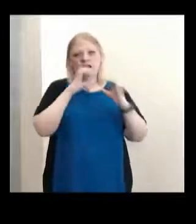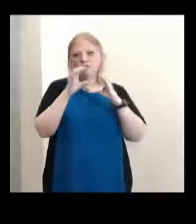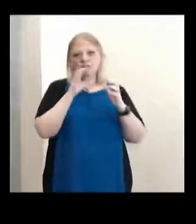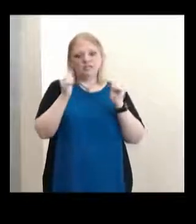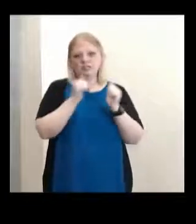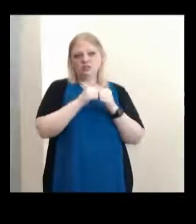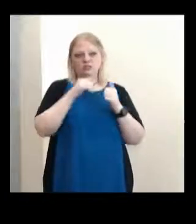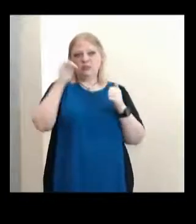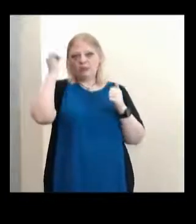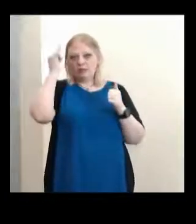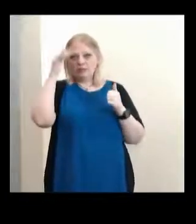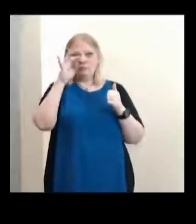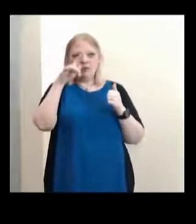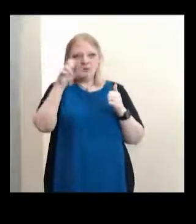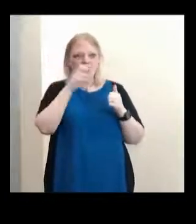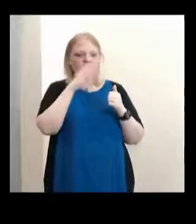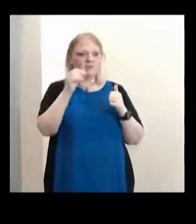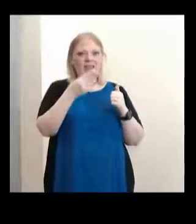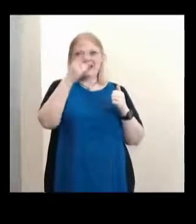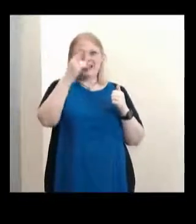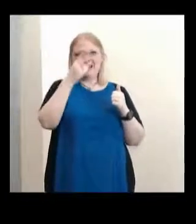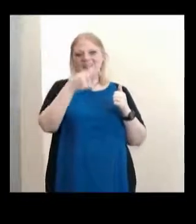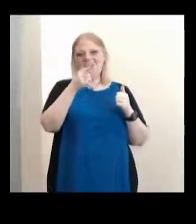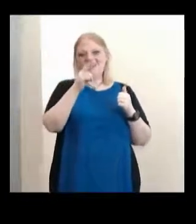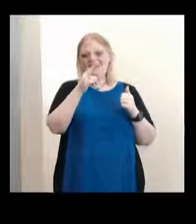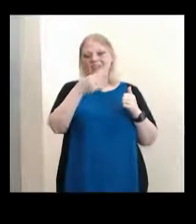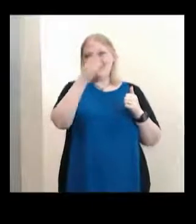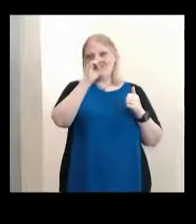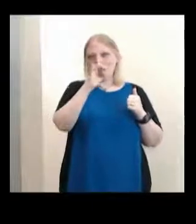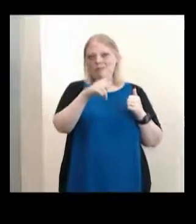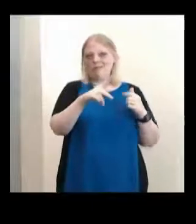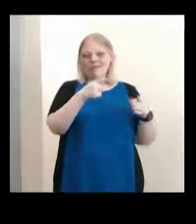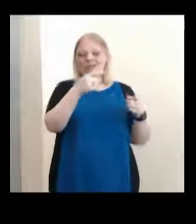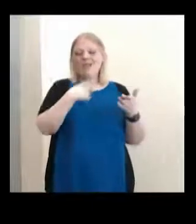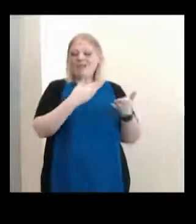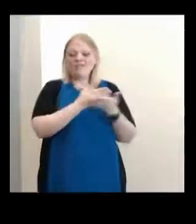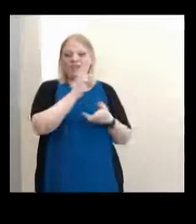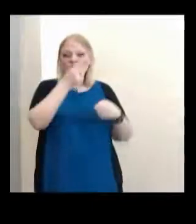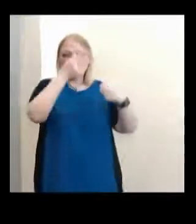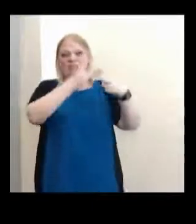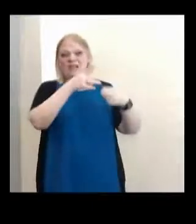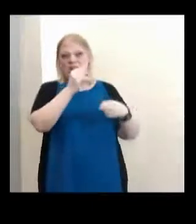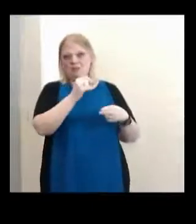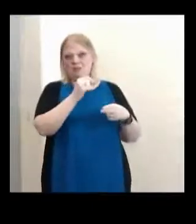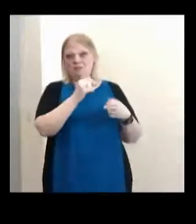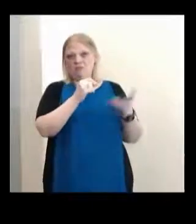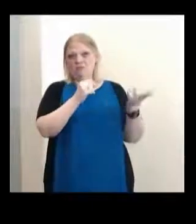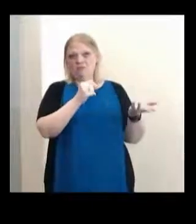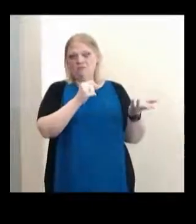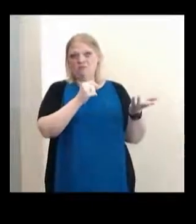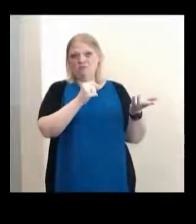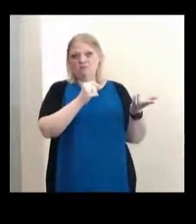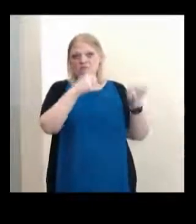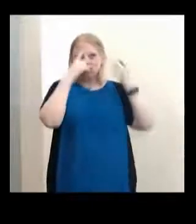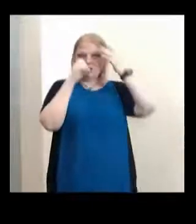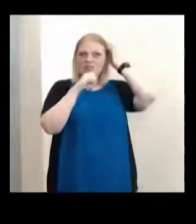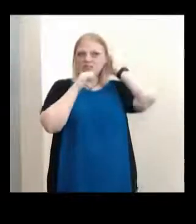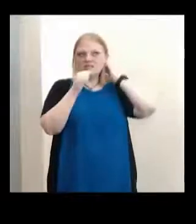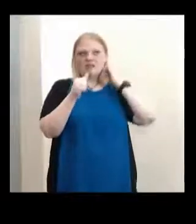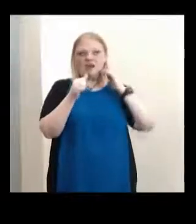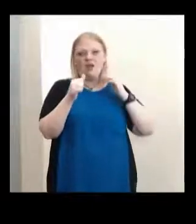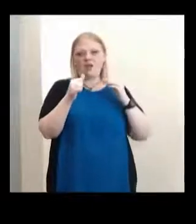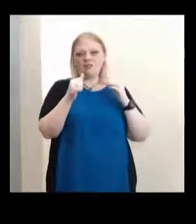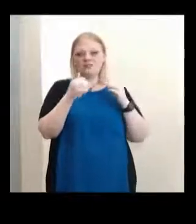Highmark about that, including in recent hours. They have the right to name it as long as it doesn't bring any kind of shame to